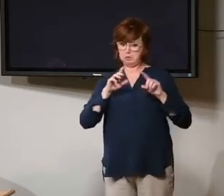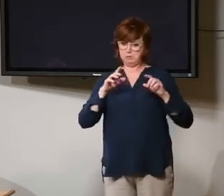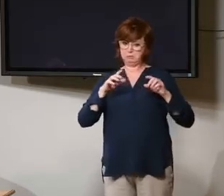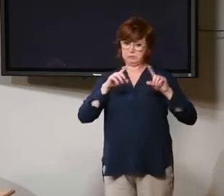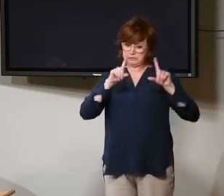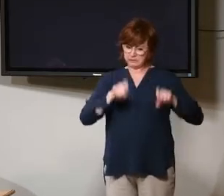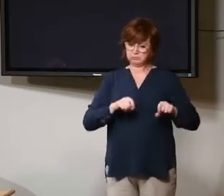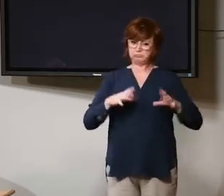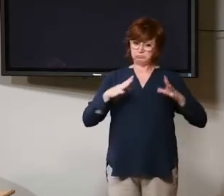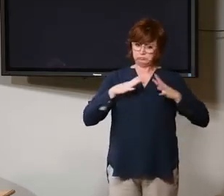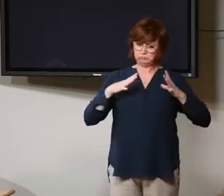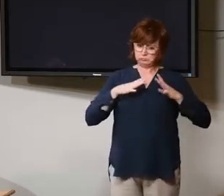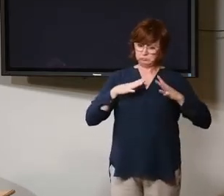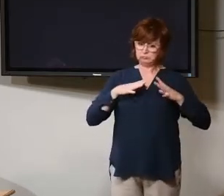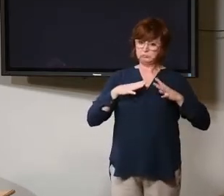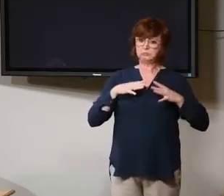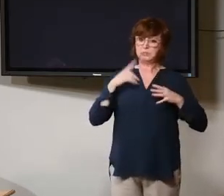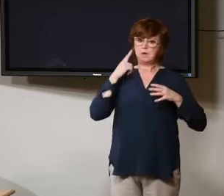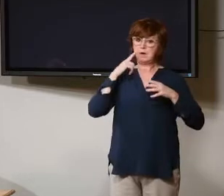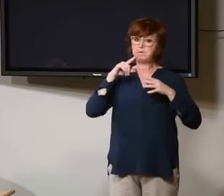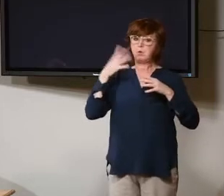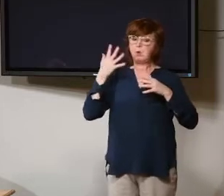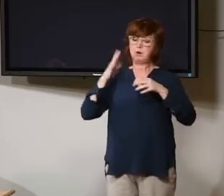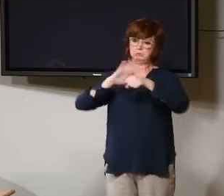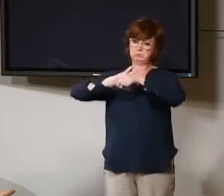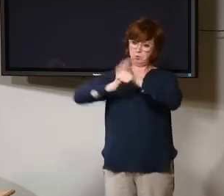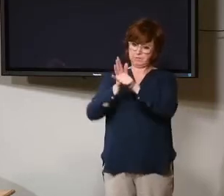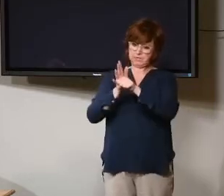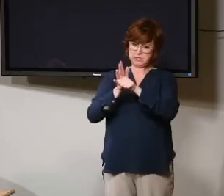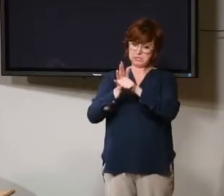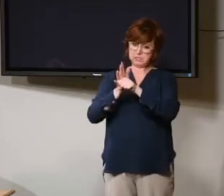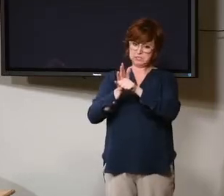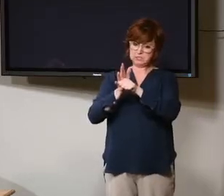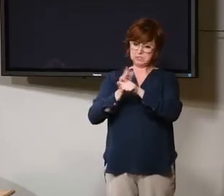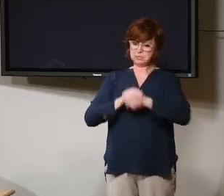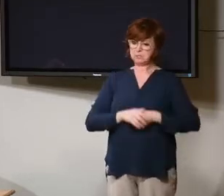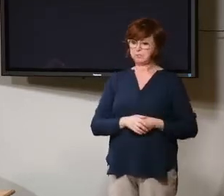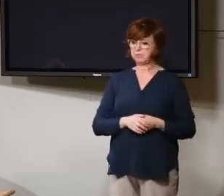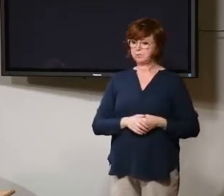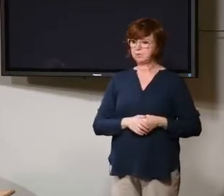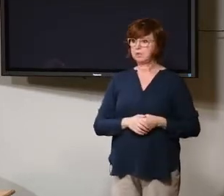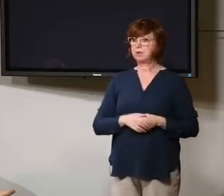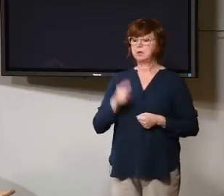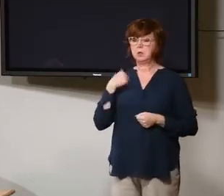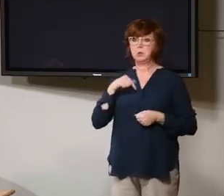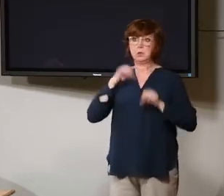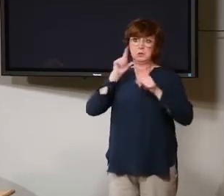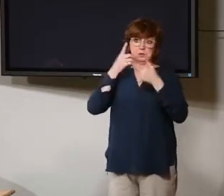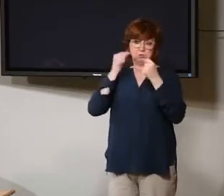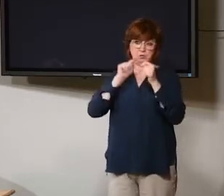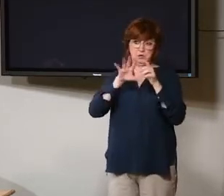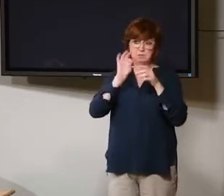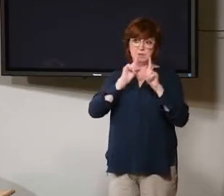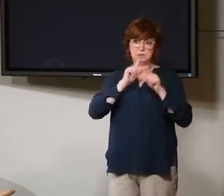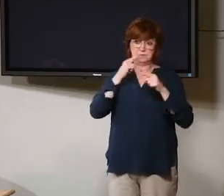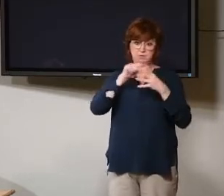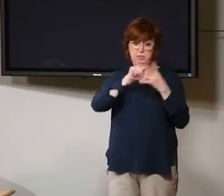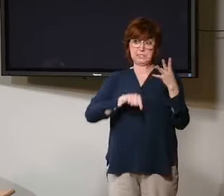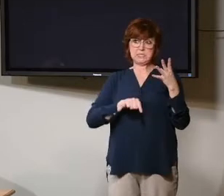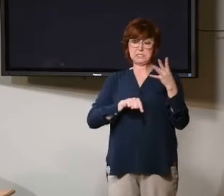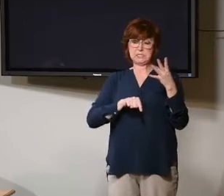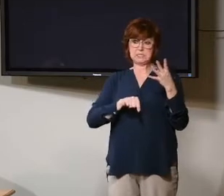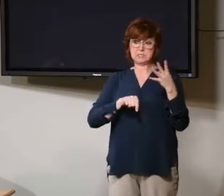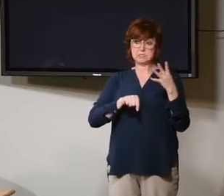As our numbers for hospitalization increase, we will try to get that information. But this is a number that will keep changing